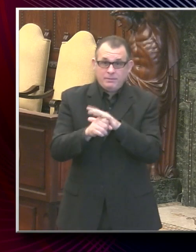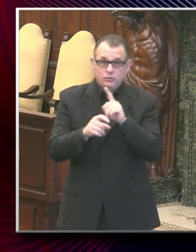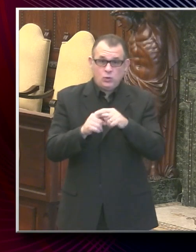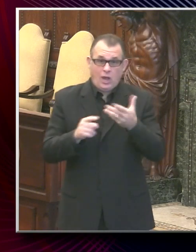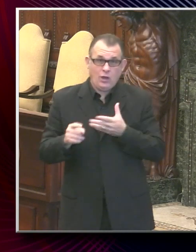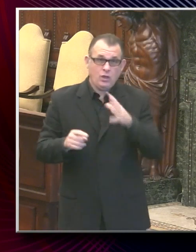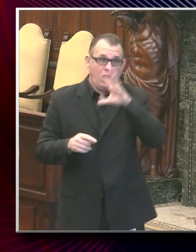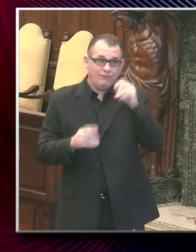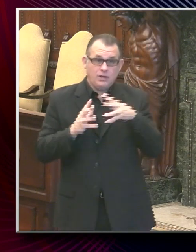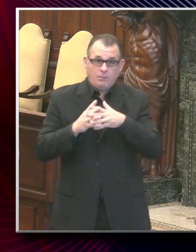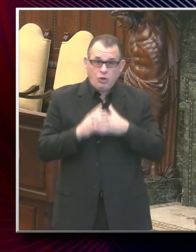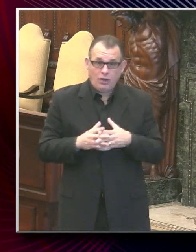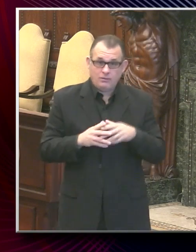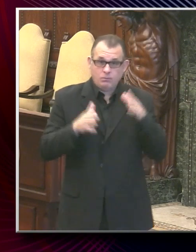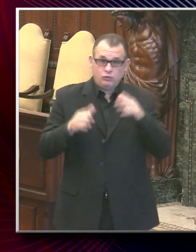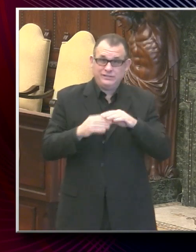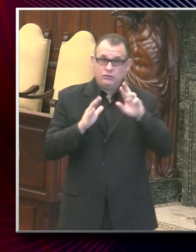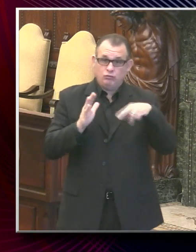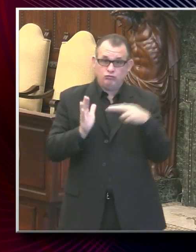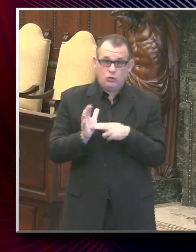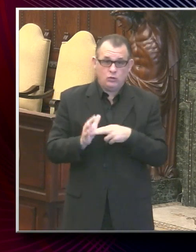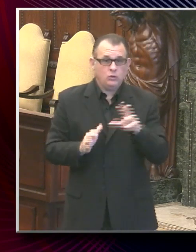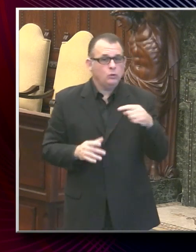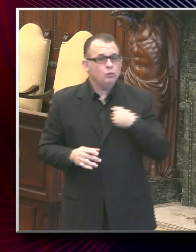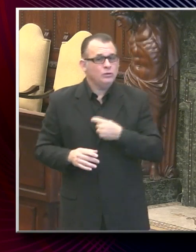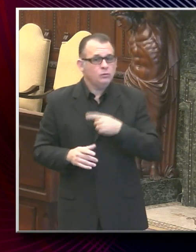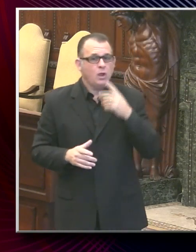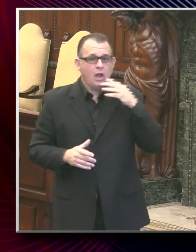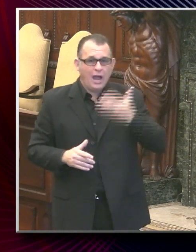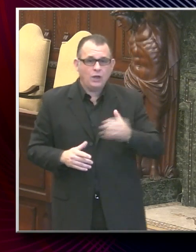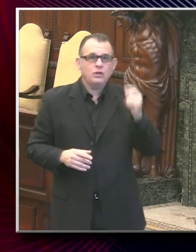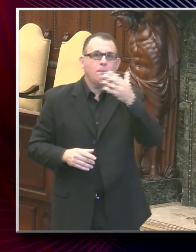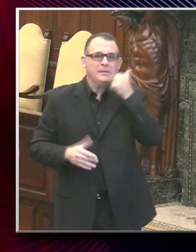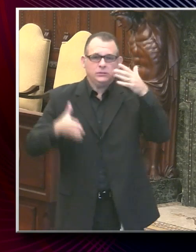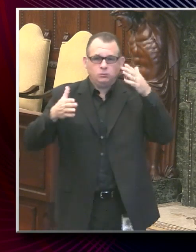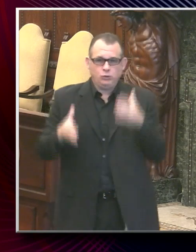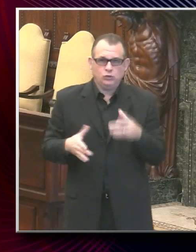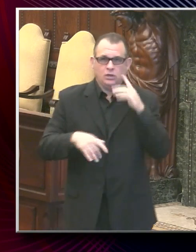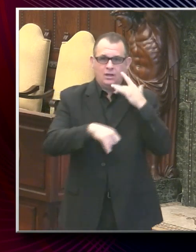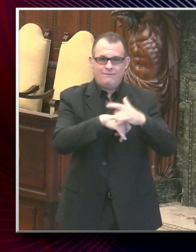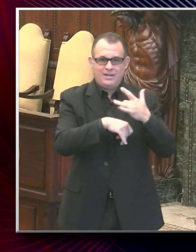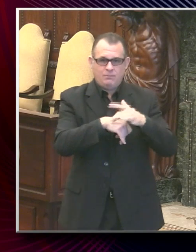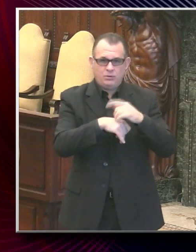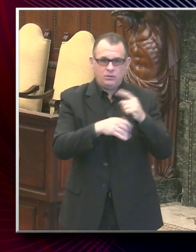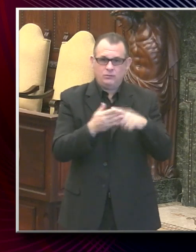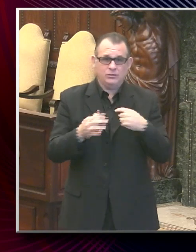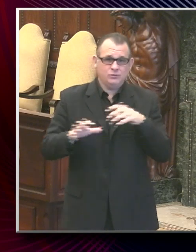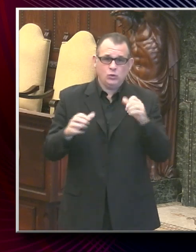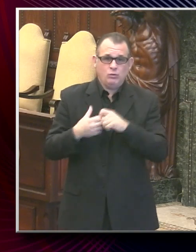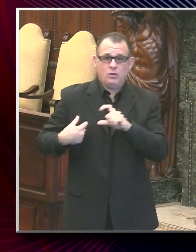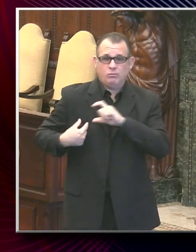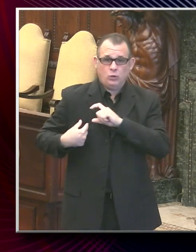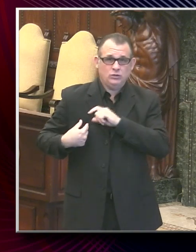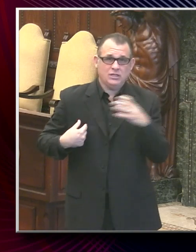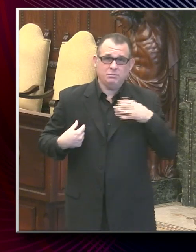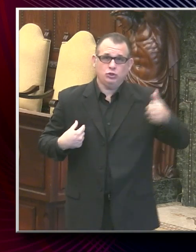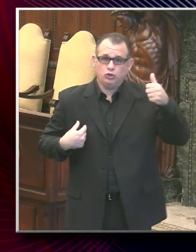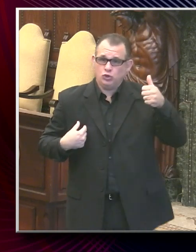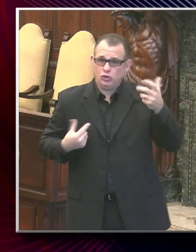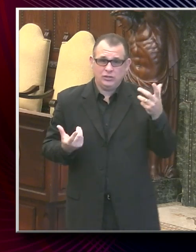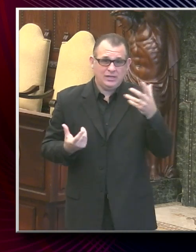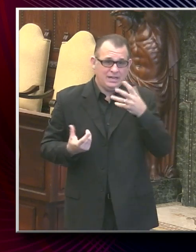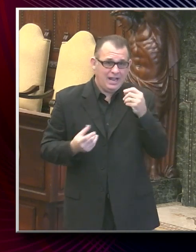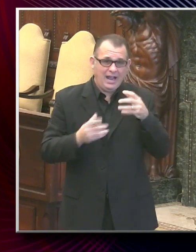will hire the best person available. And that's what we did with the police commissioner. And she happened to be an African-American female. So we will